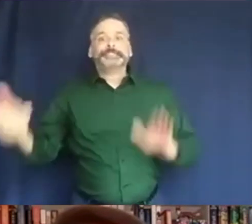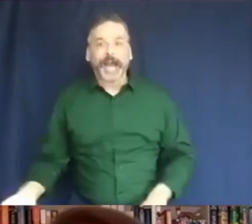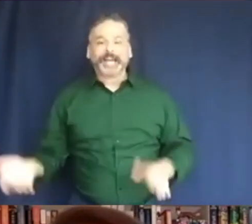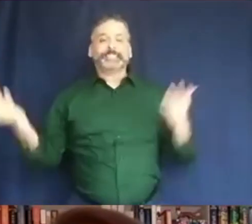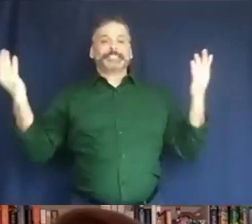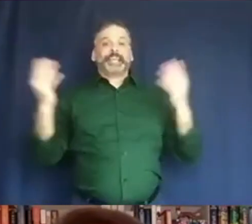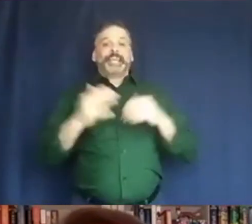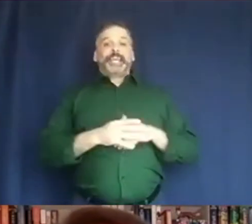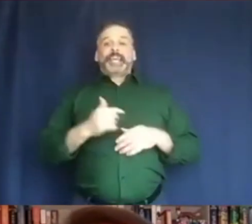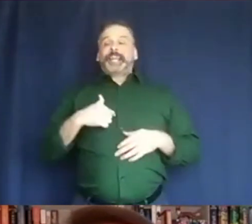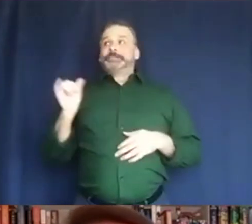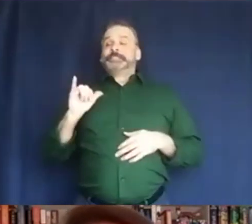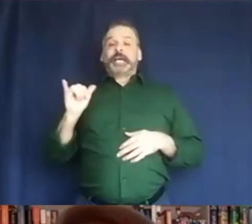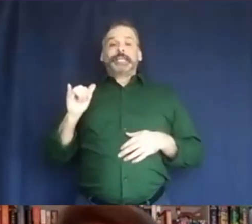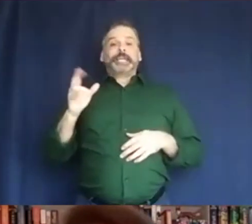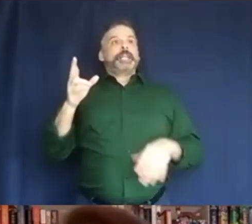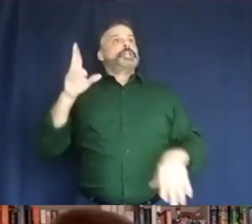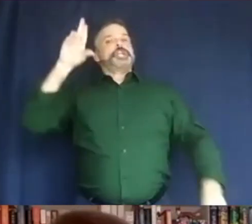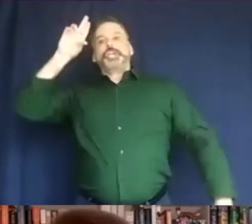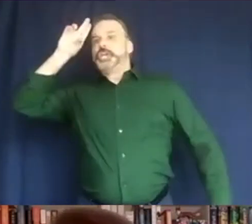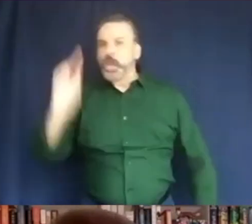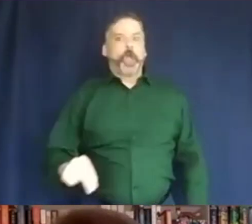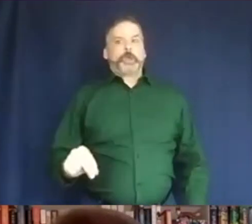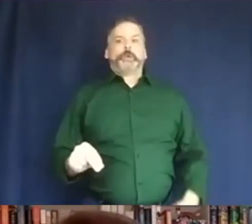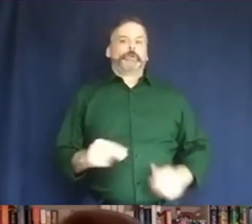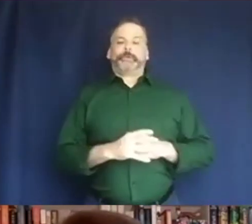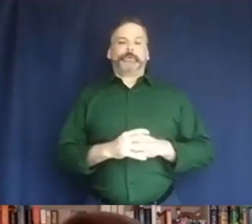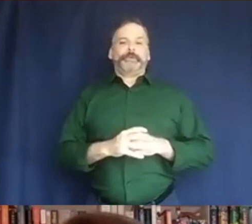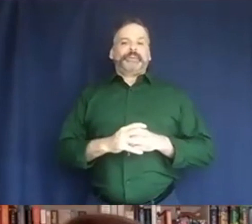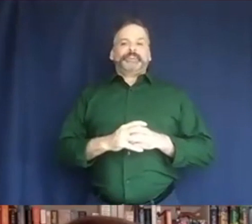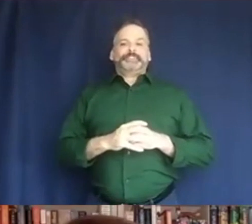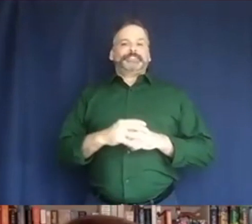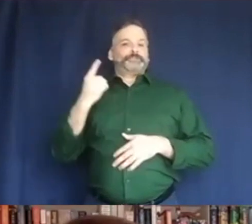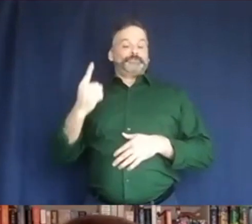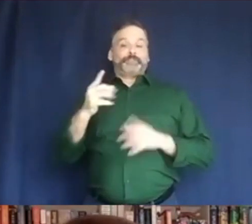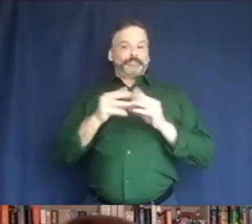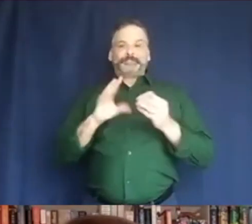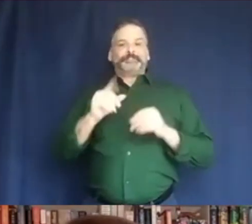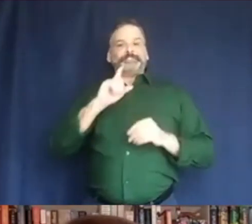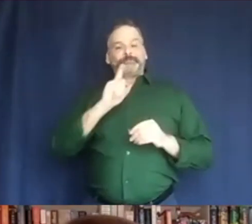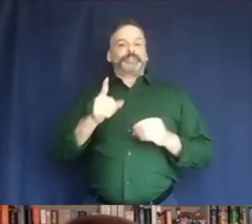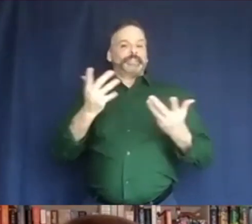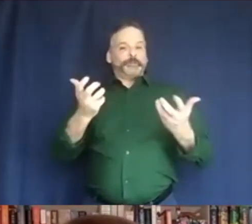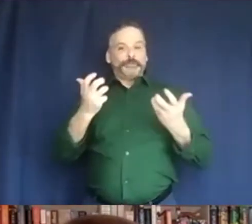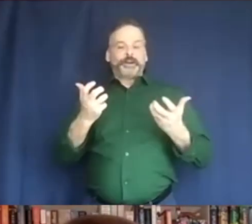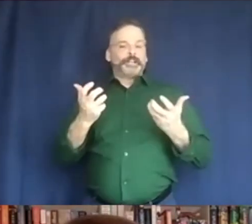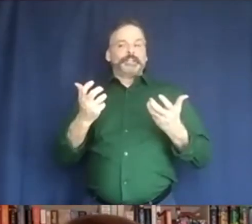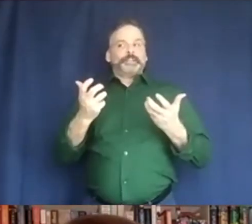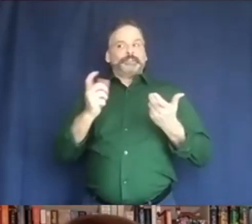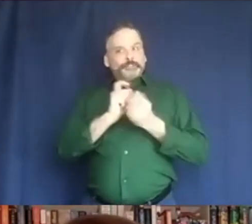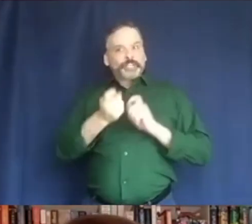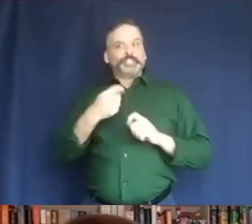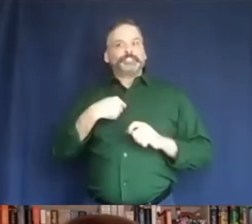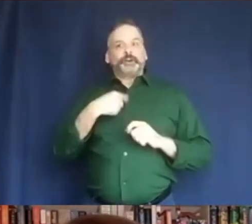was like, absolutely not. This is, so it was one of the stories which I really wanted to change. So I